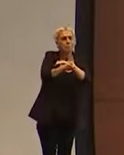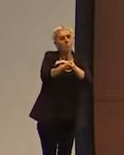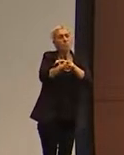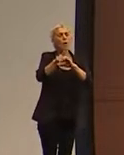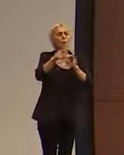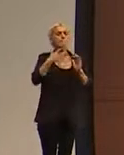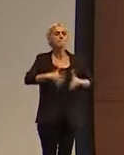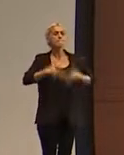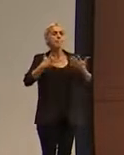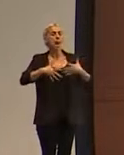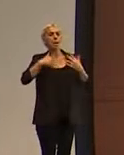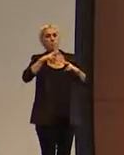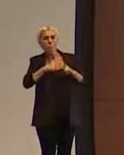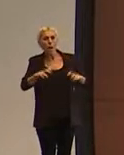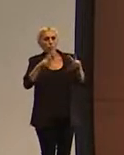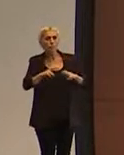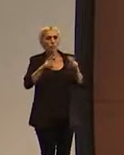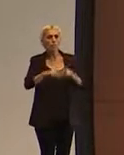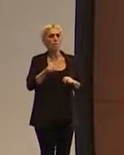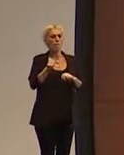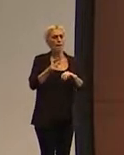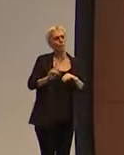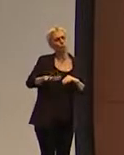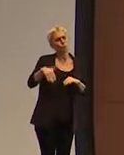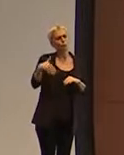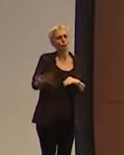we do this to measure curiosity